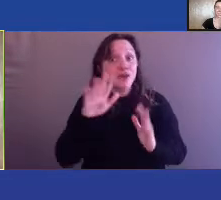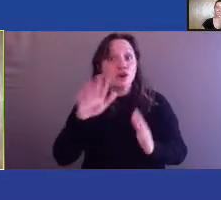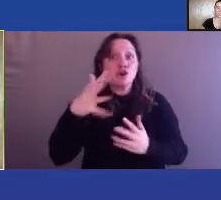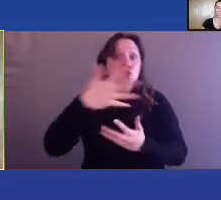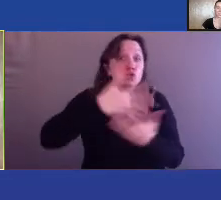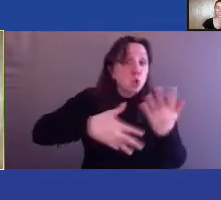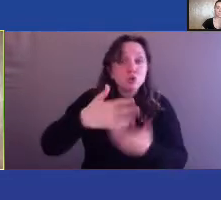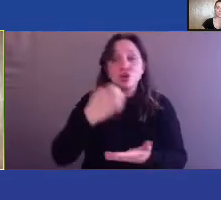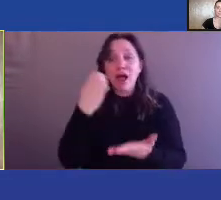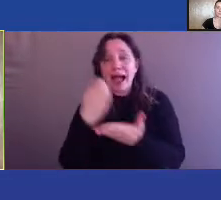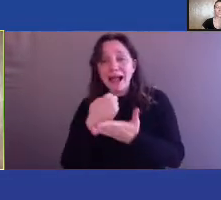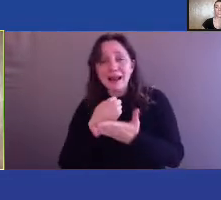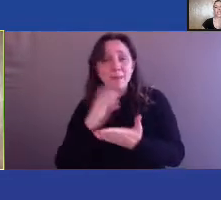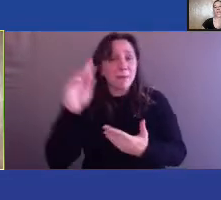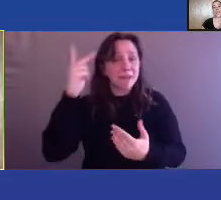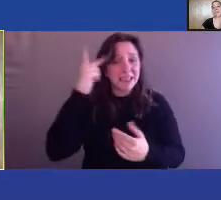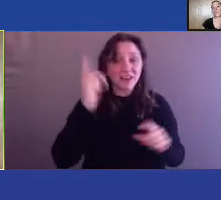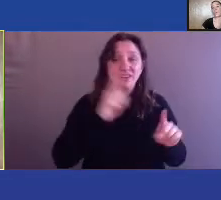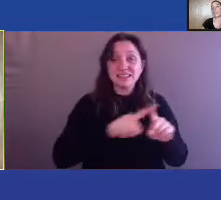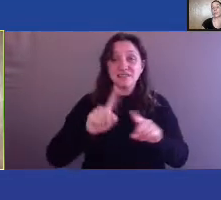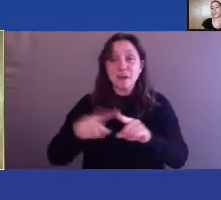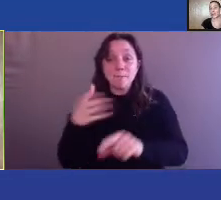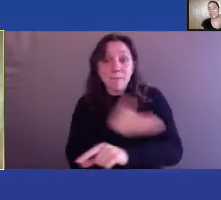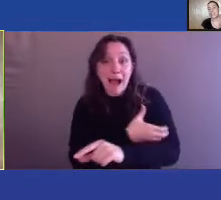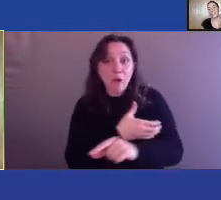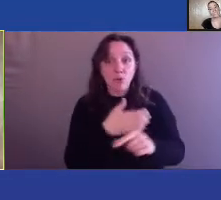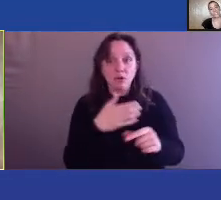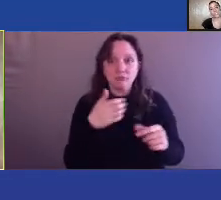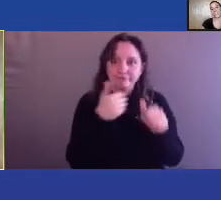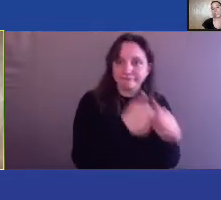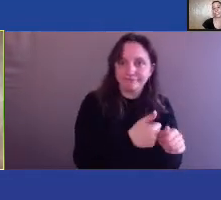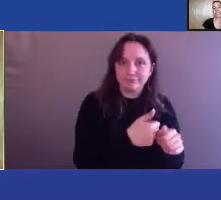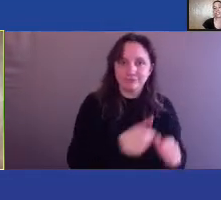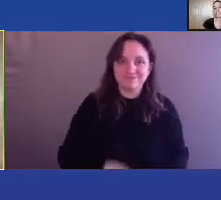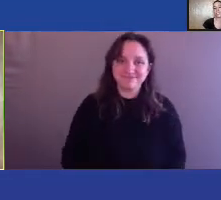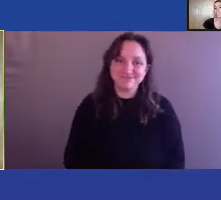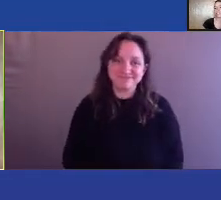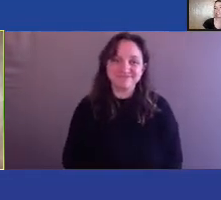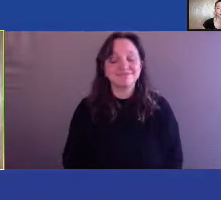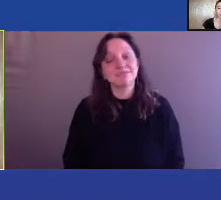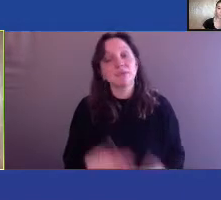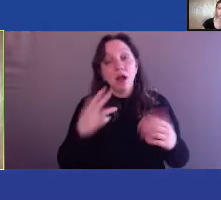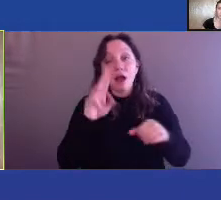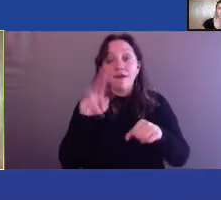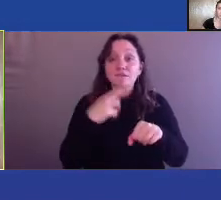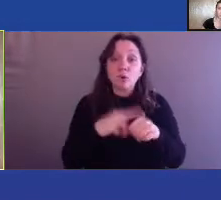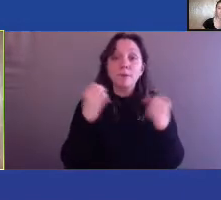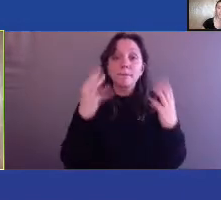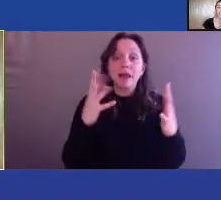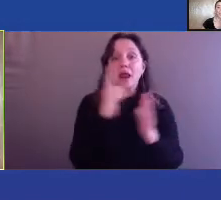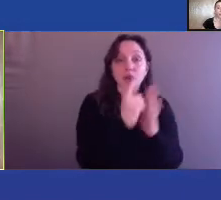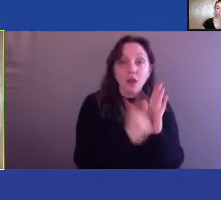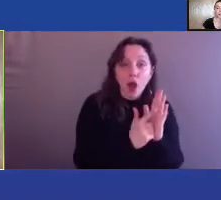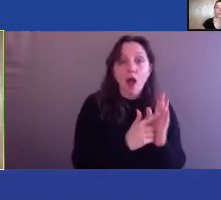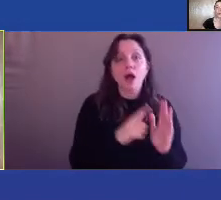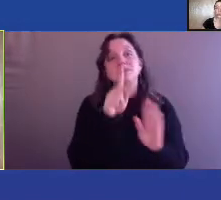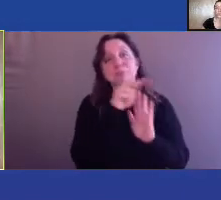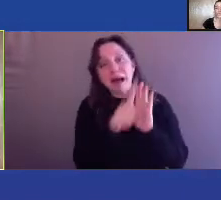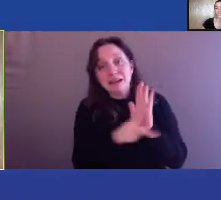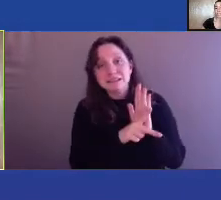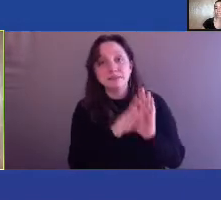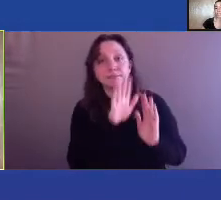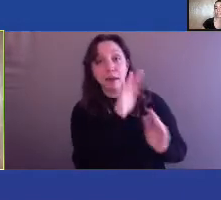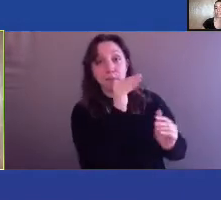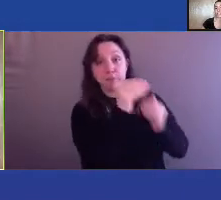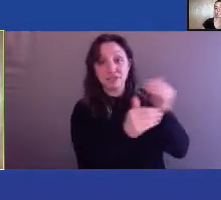at many levels. And while public policy and legislative procedures are far from perfect, they are